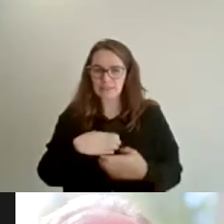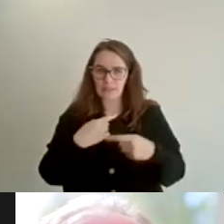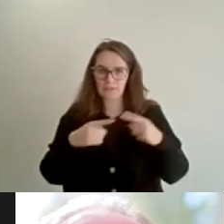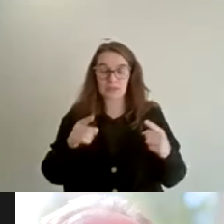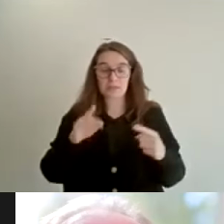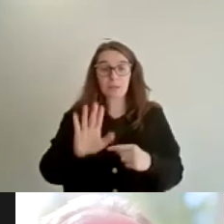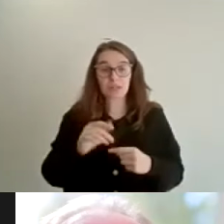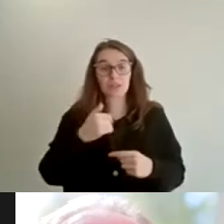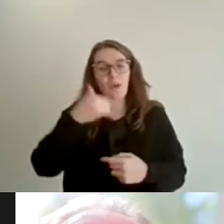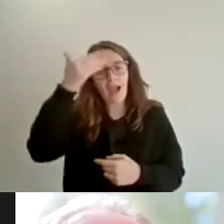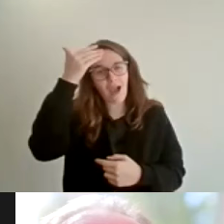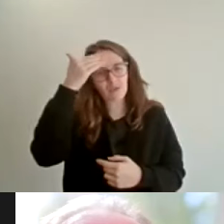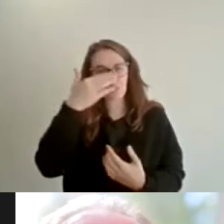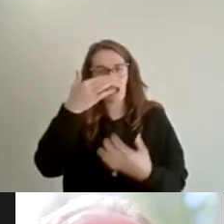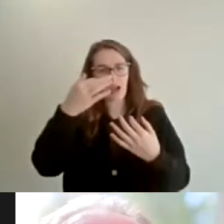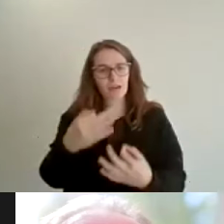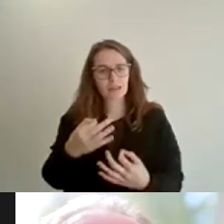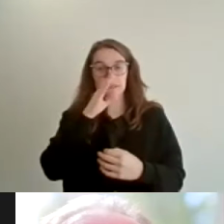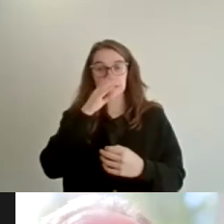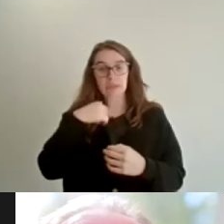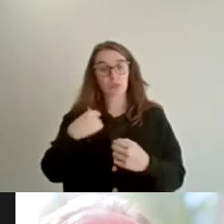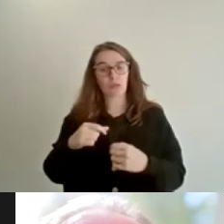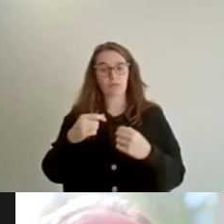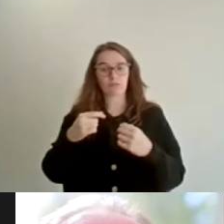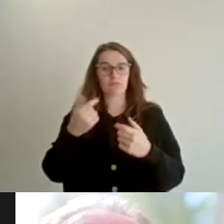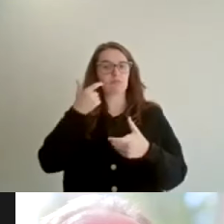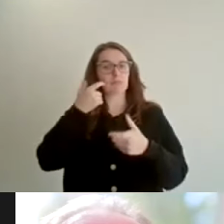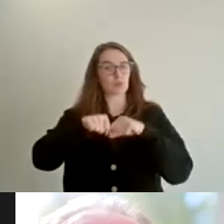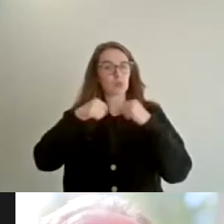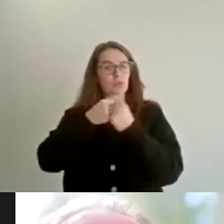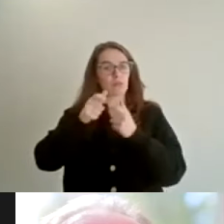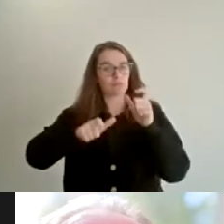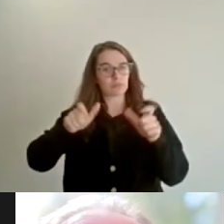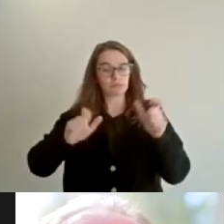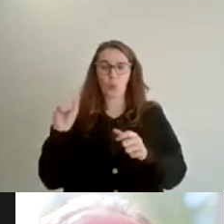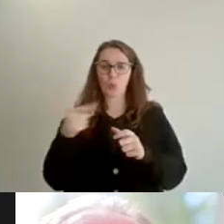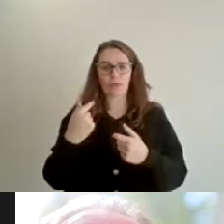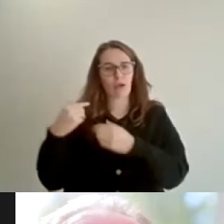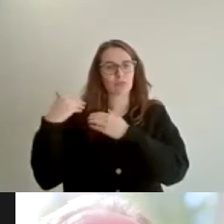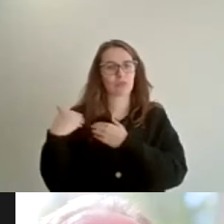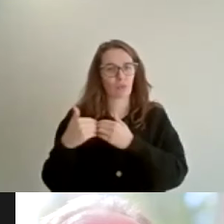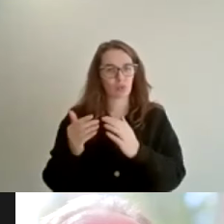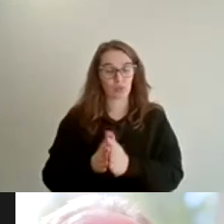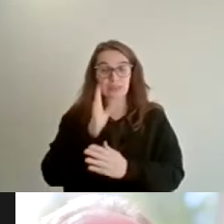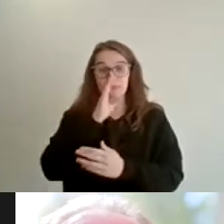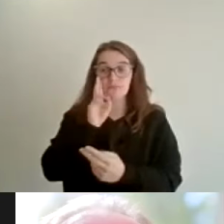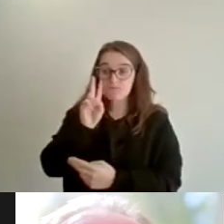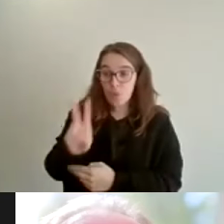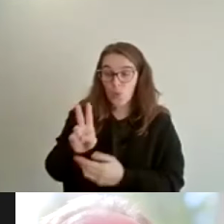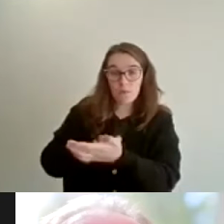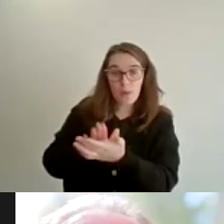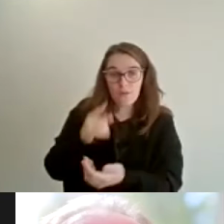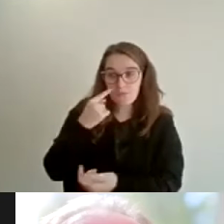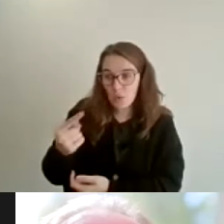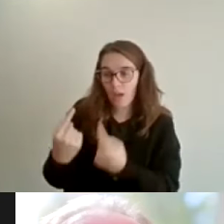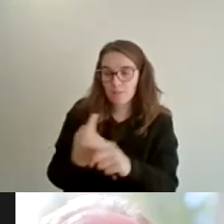believe as well in the civil courage that we have a responsibility. When we witness, or if we witness something like that, we have